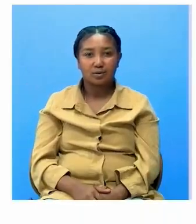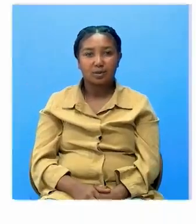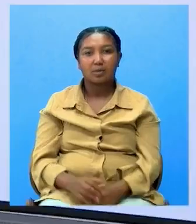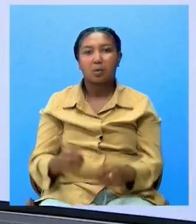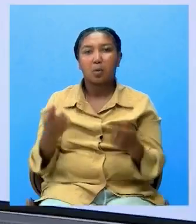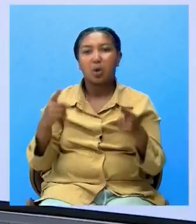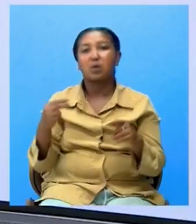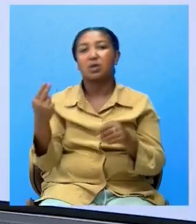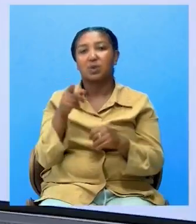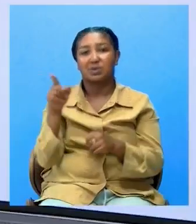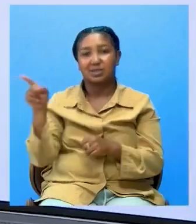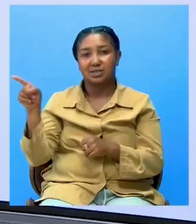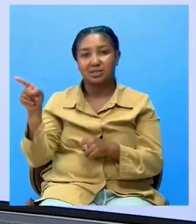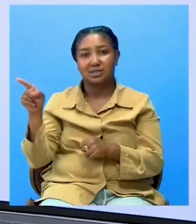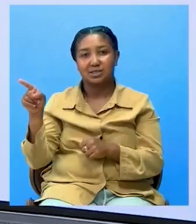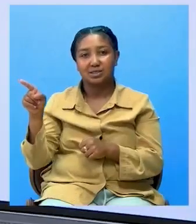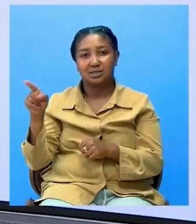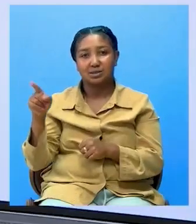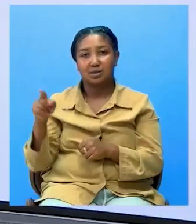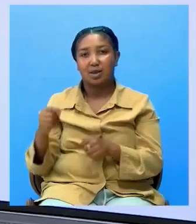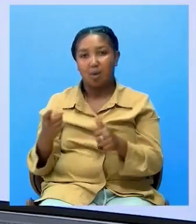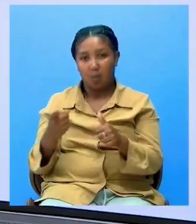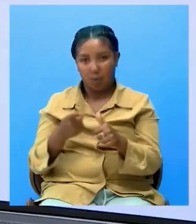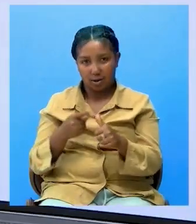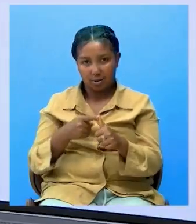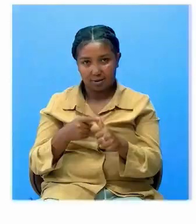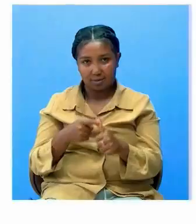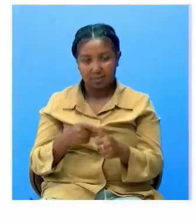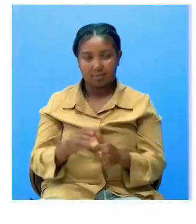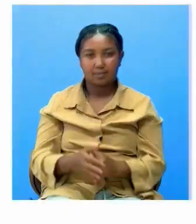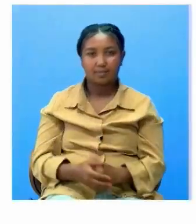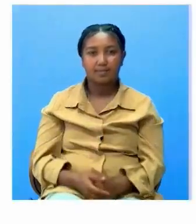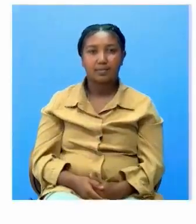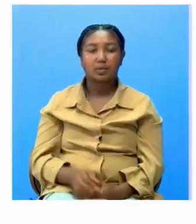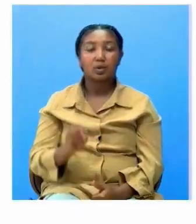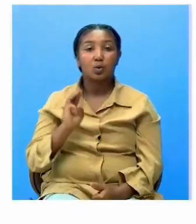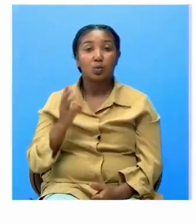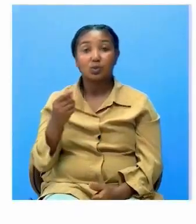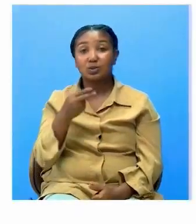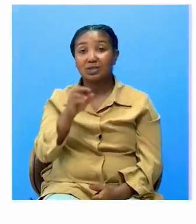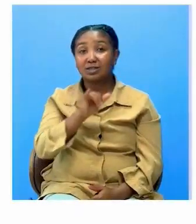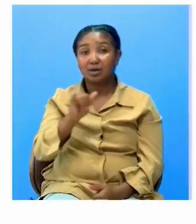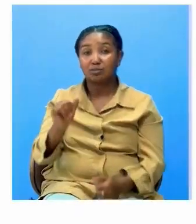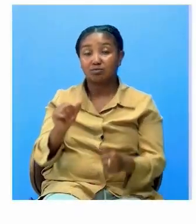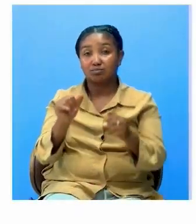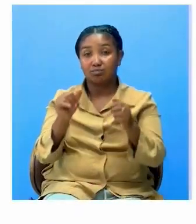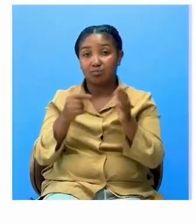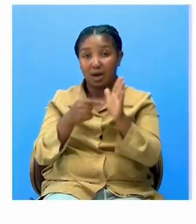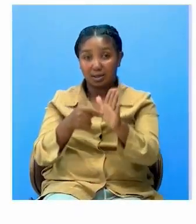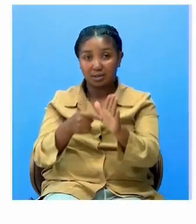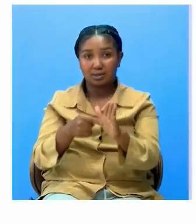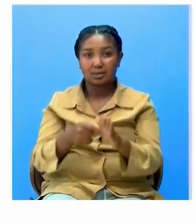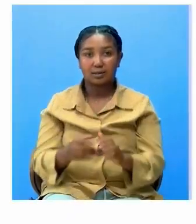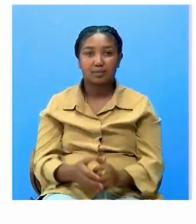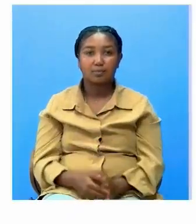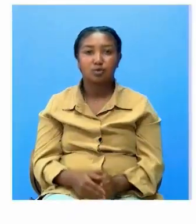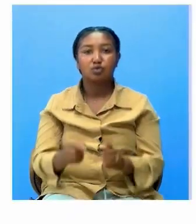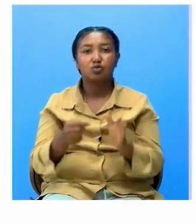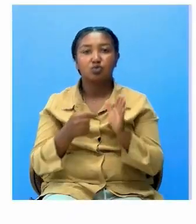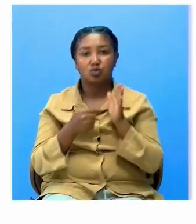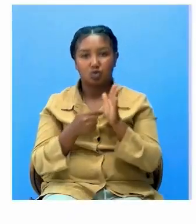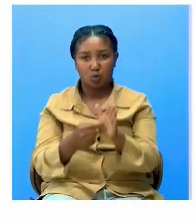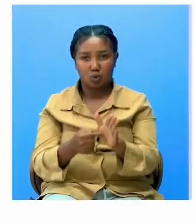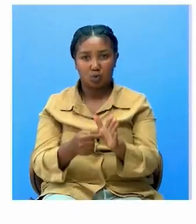punctuation marks? One, we use such kinds of punctuation markers to